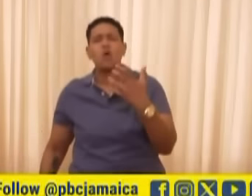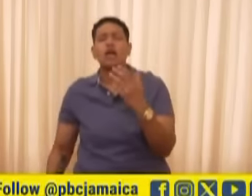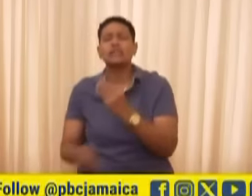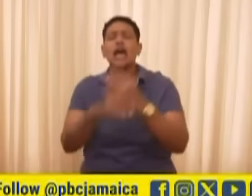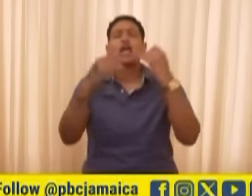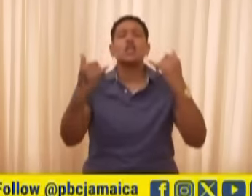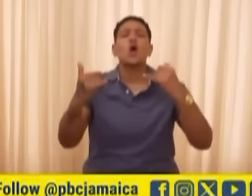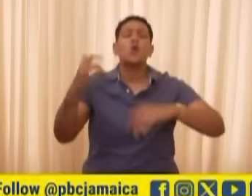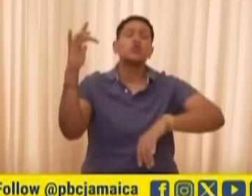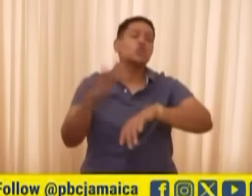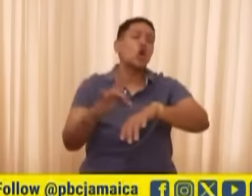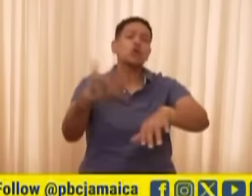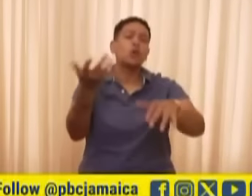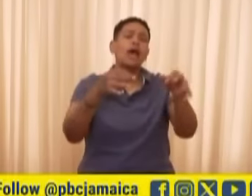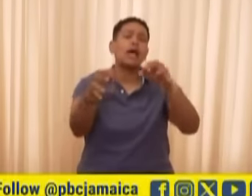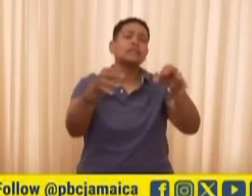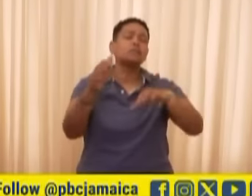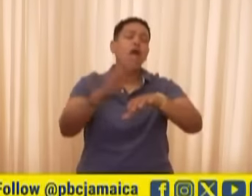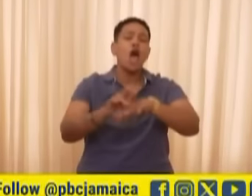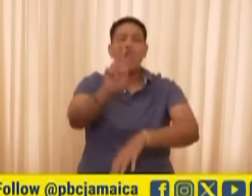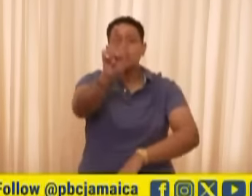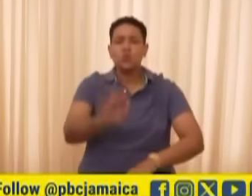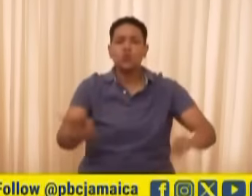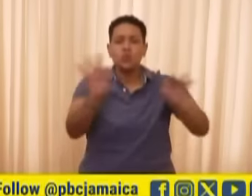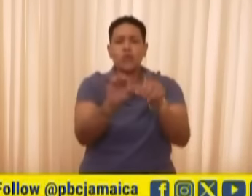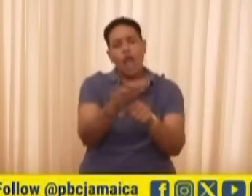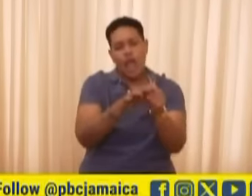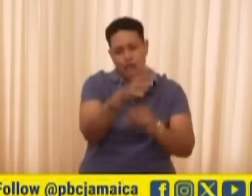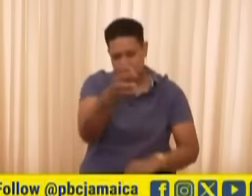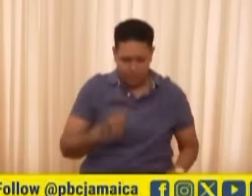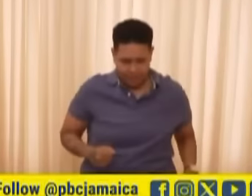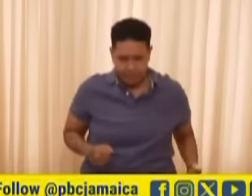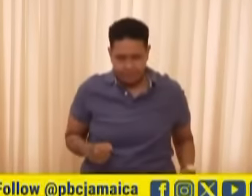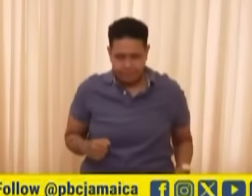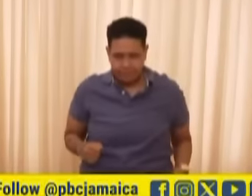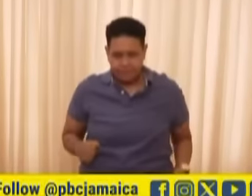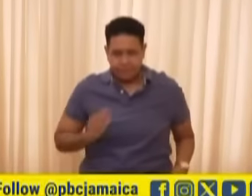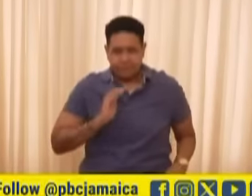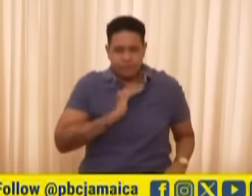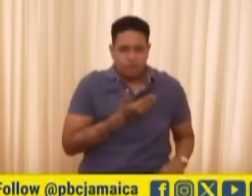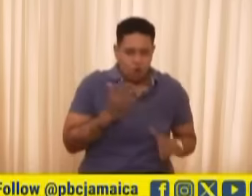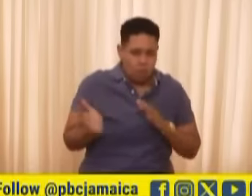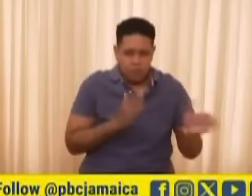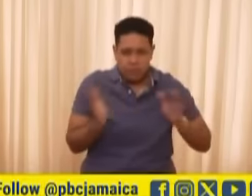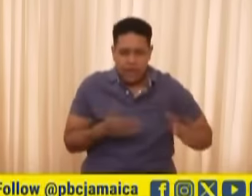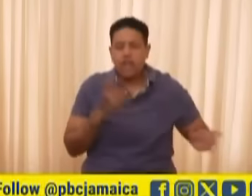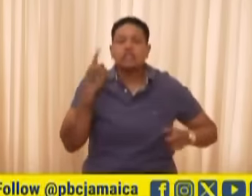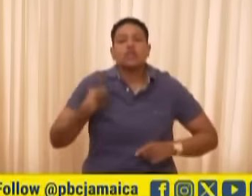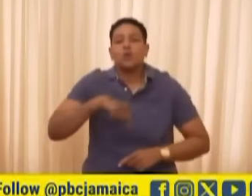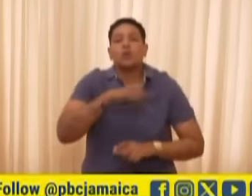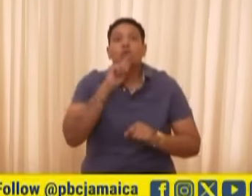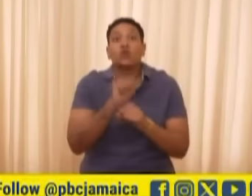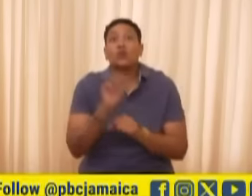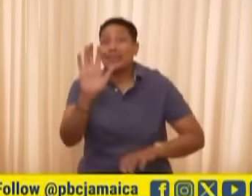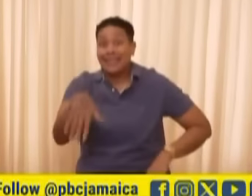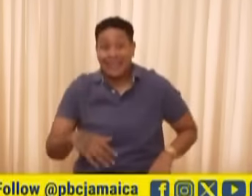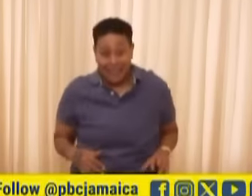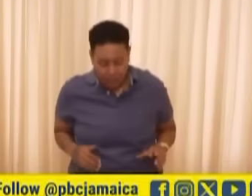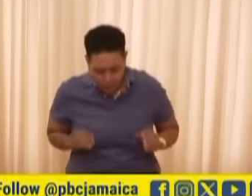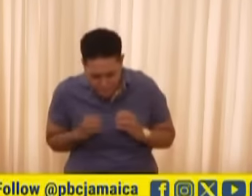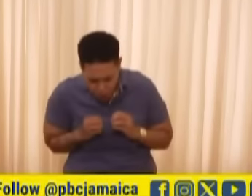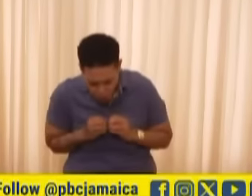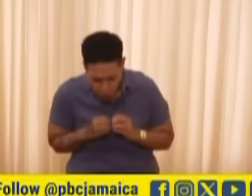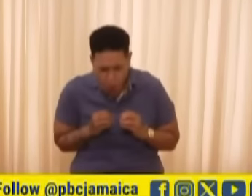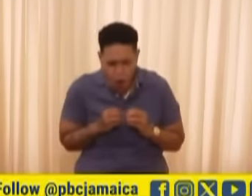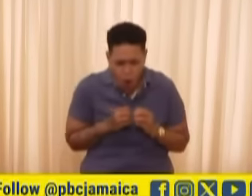now touch on two critical areas of our preparedness as we get deeper